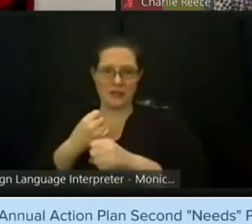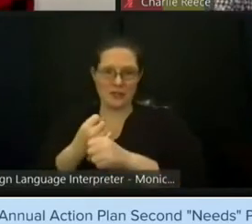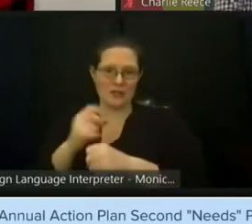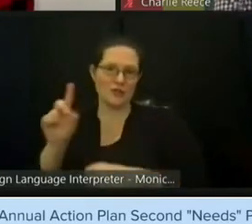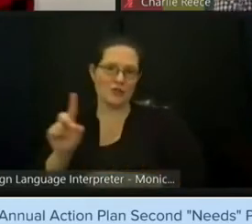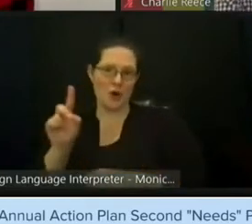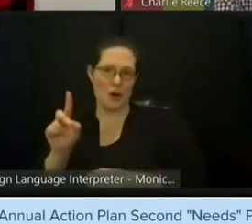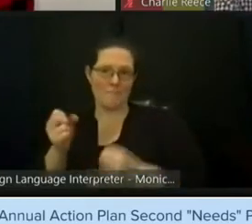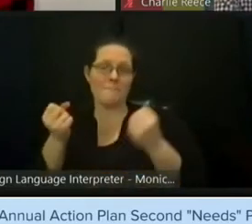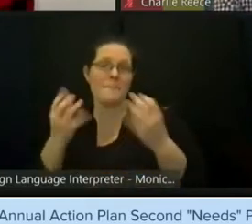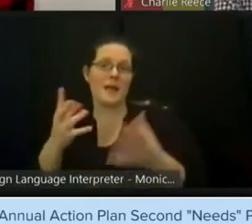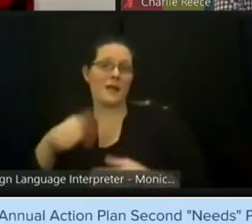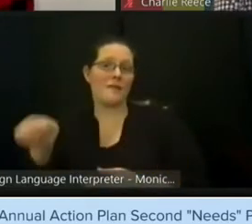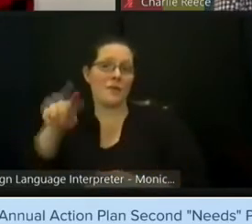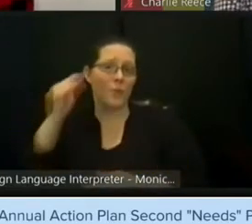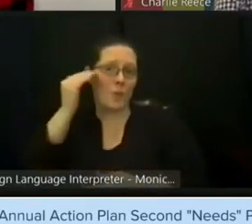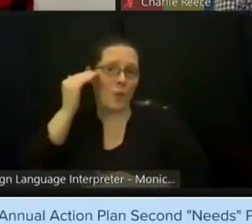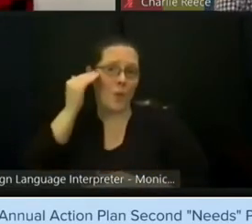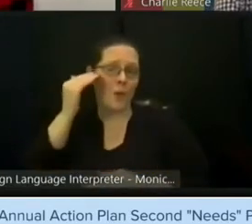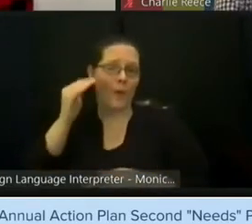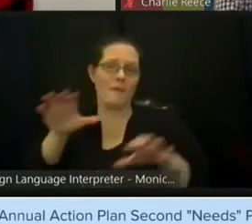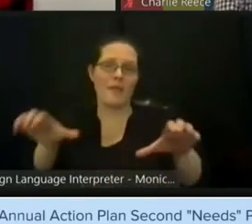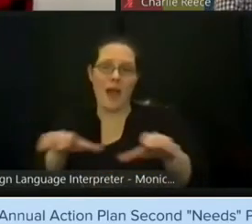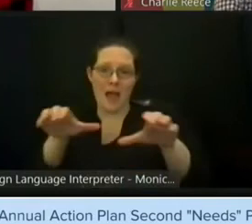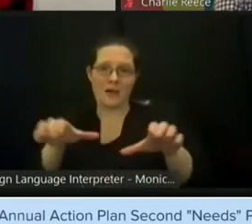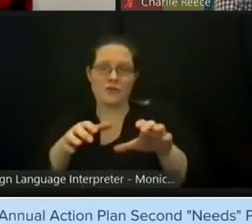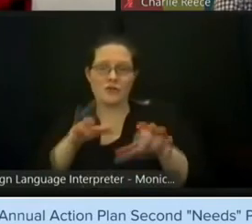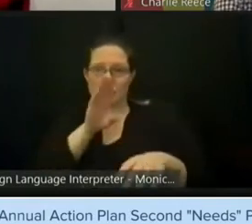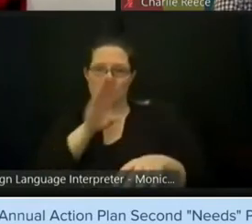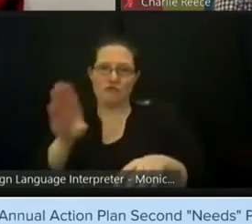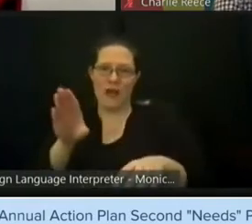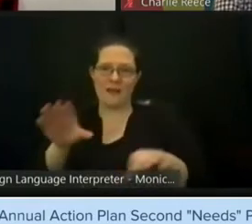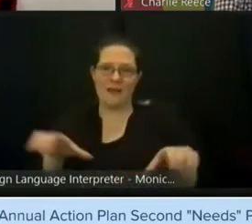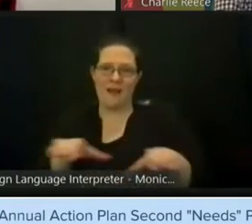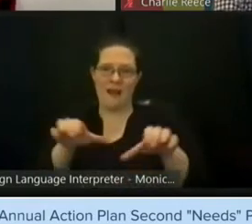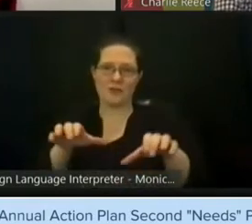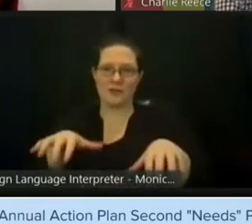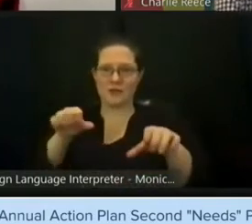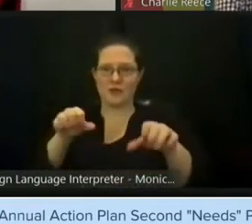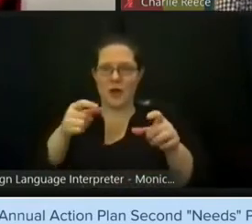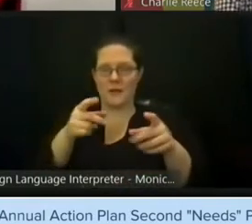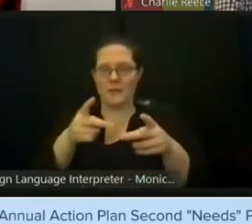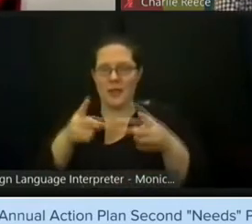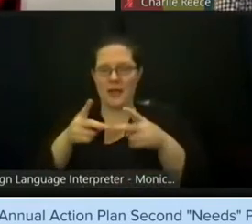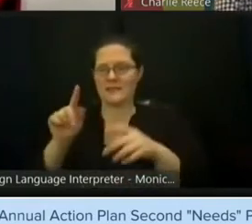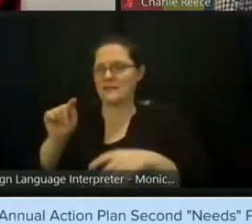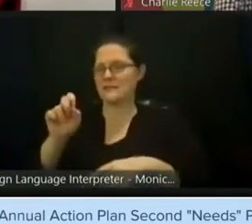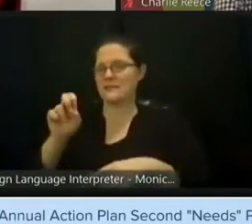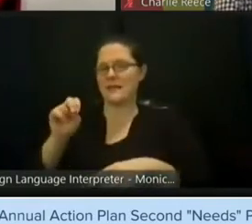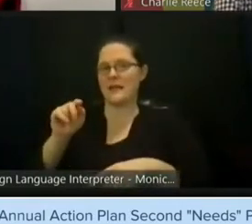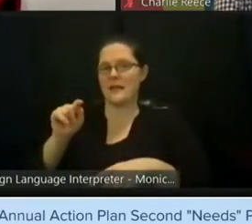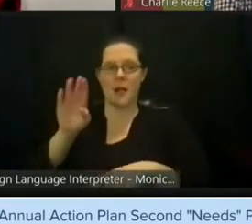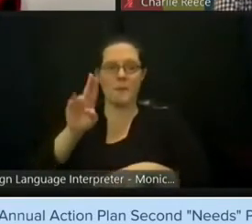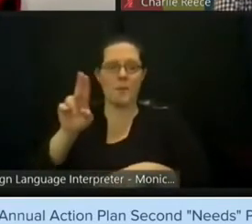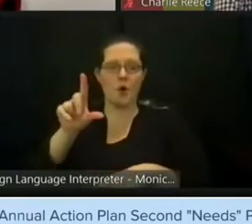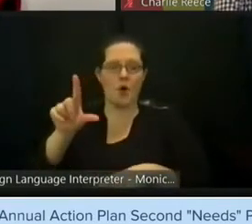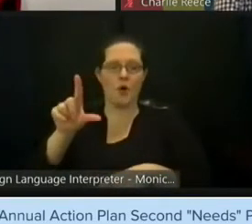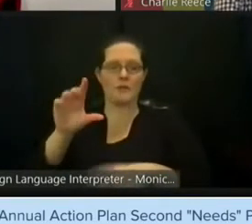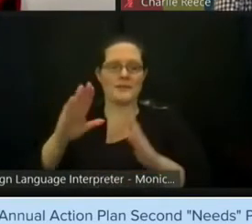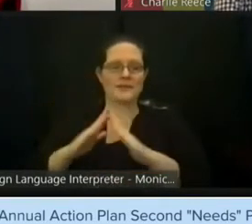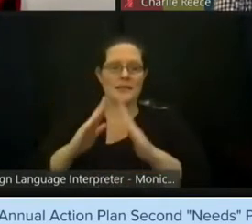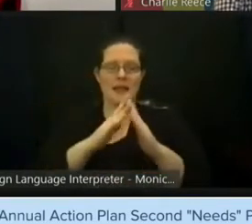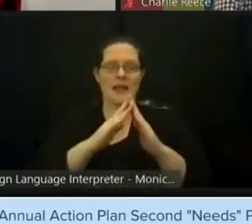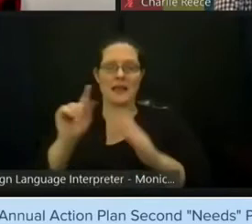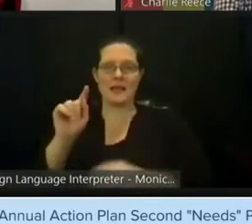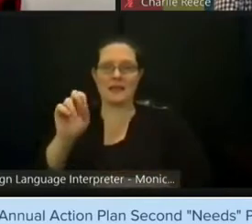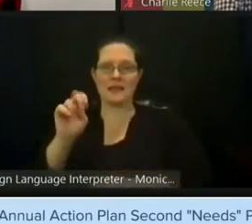all might have been aware of the action, the direct action that took place a couple of weeks ago by tenant organizers of Bull City Tenants United